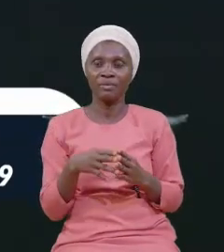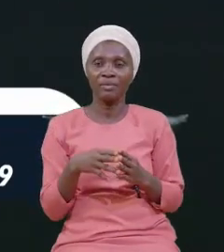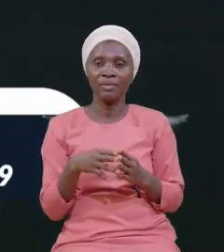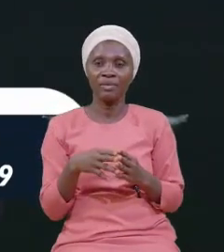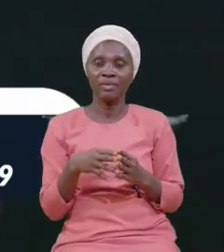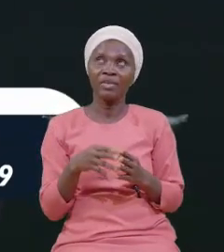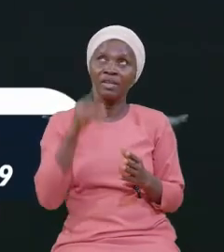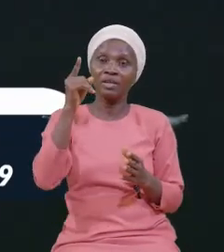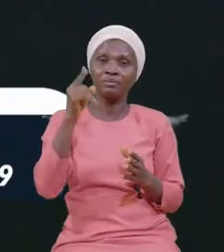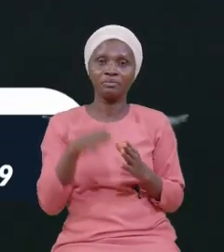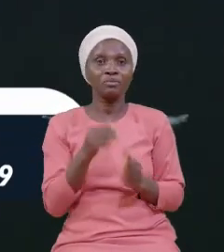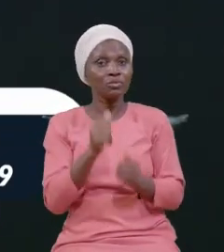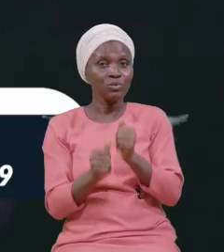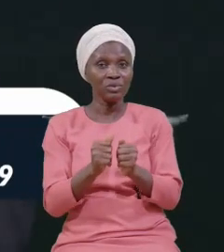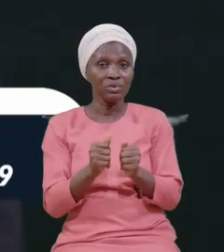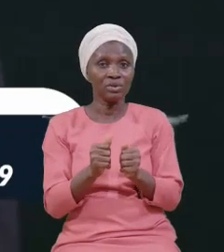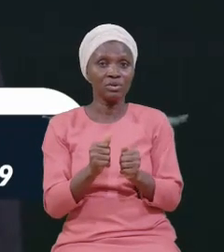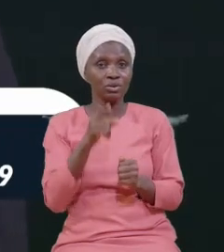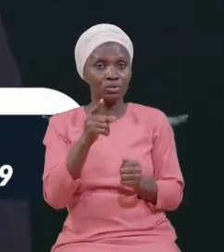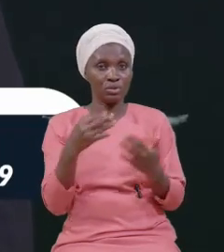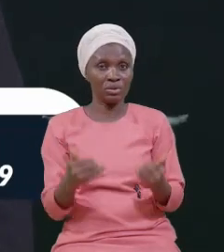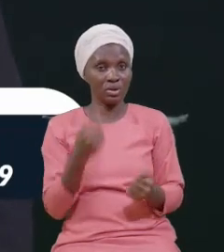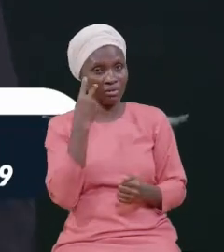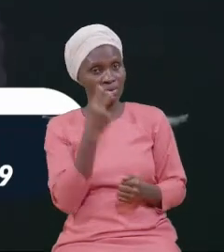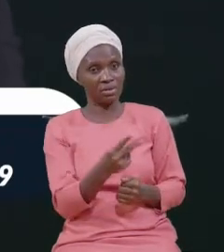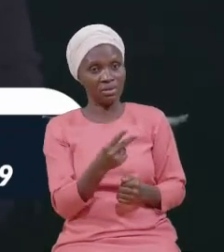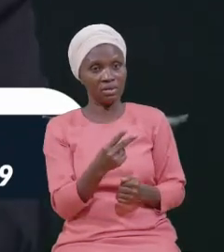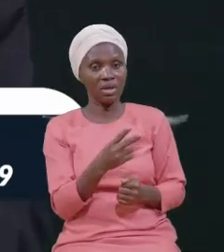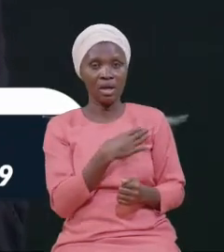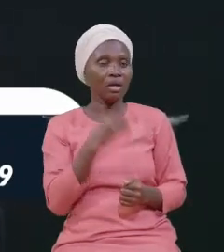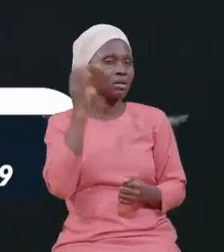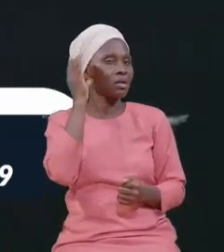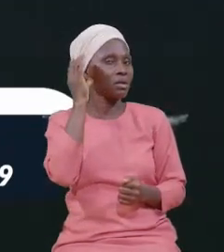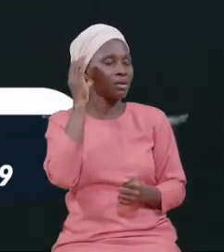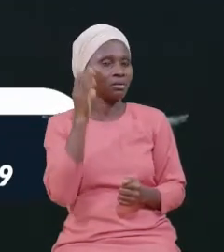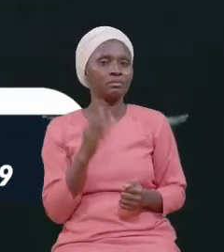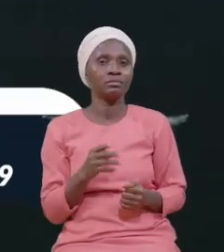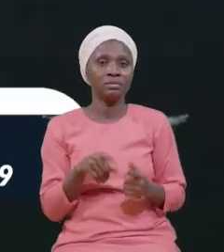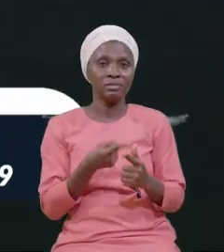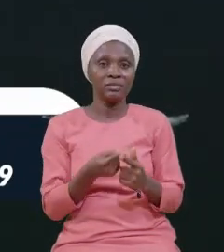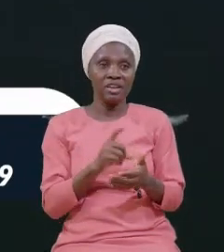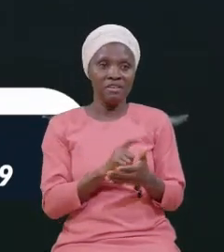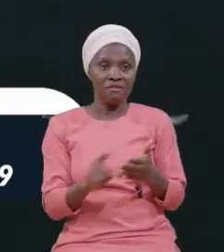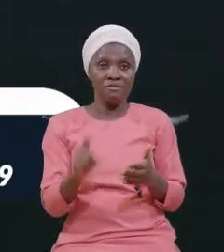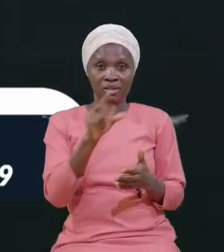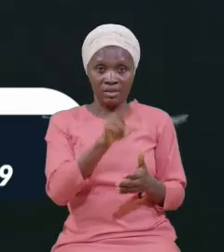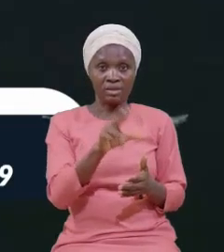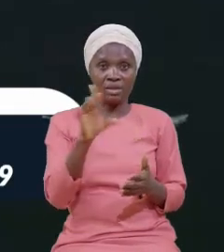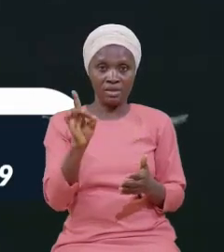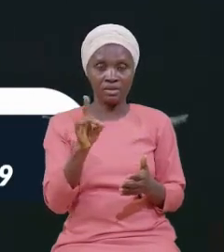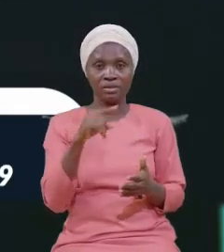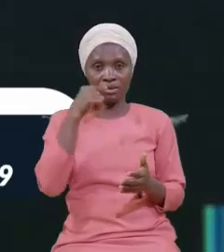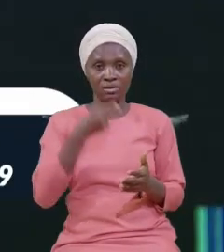ye now see and hear. And then in verse 38, it tells